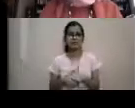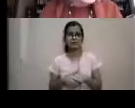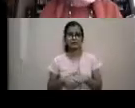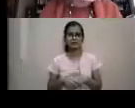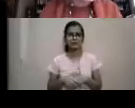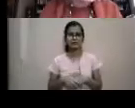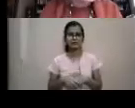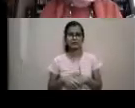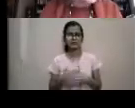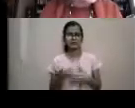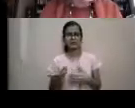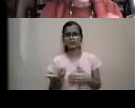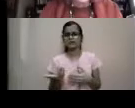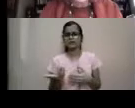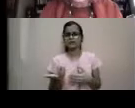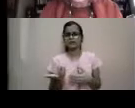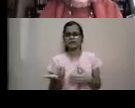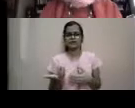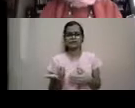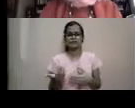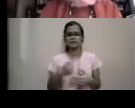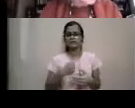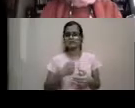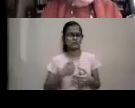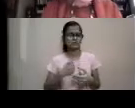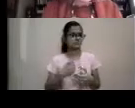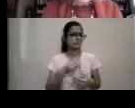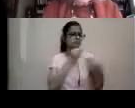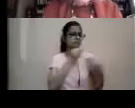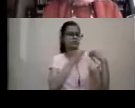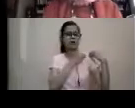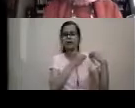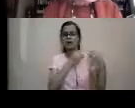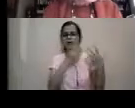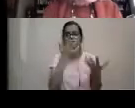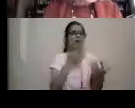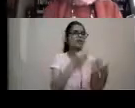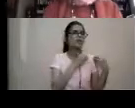who has not discharged their responsibilities.